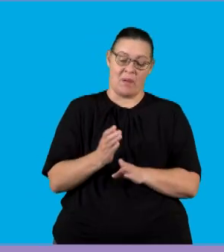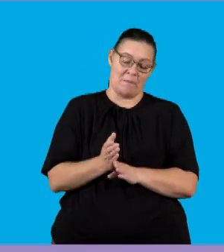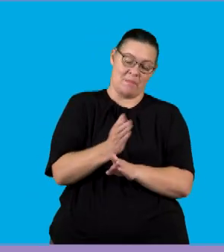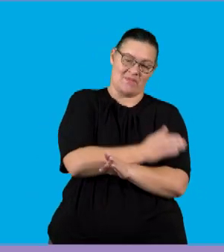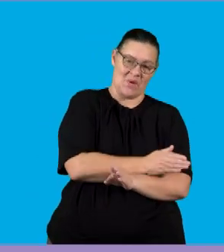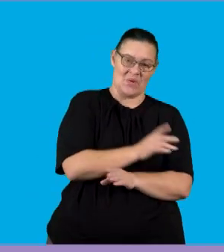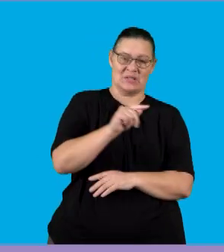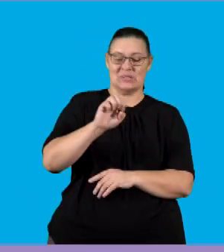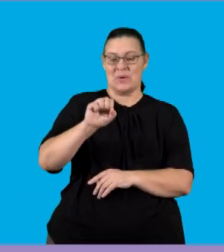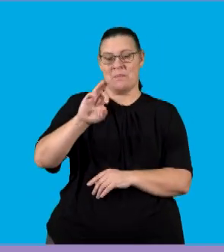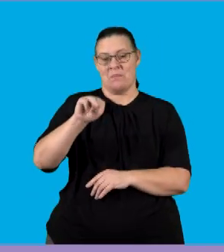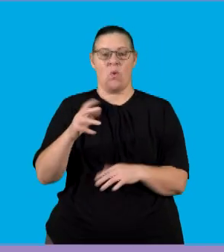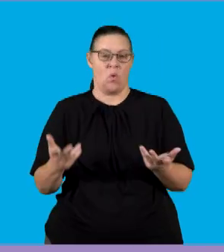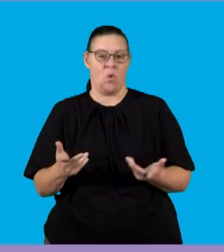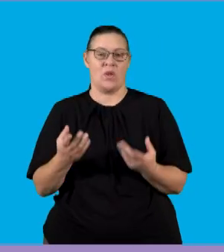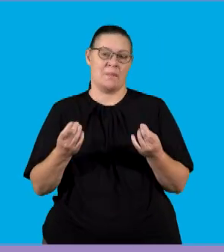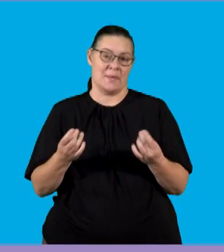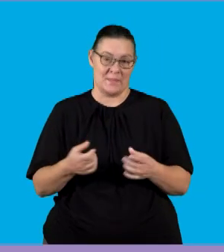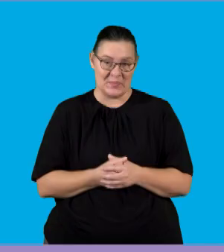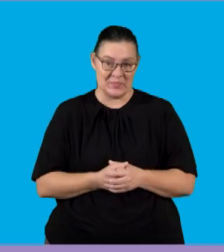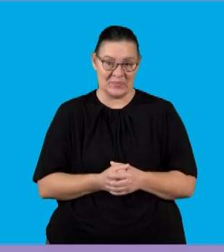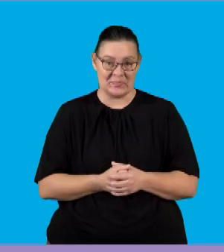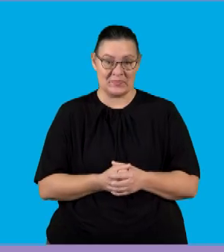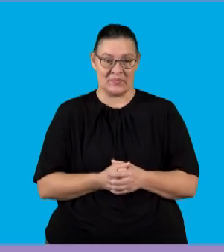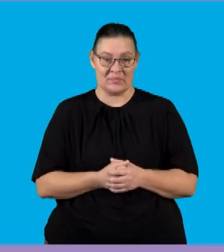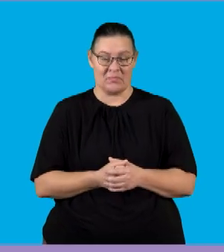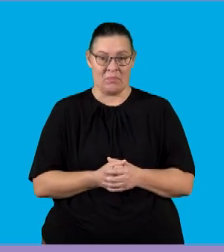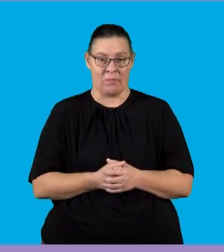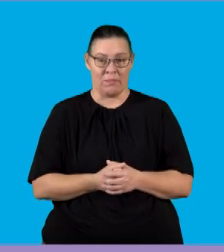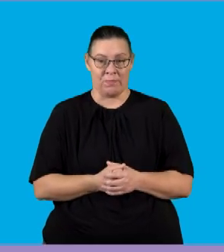the previous number.